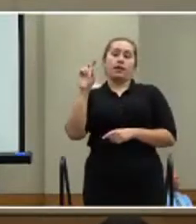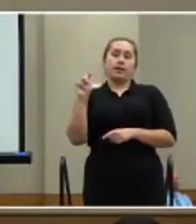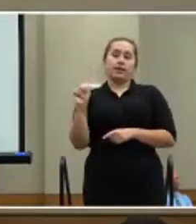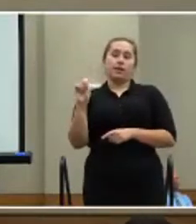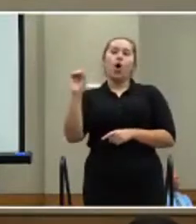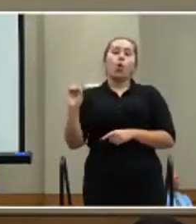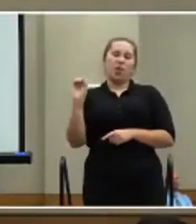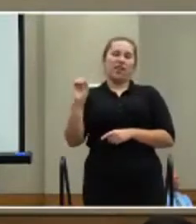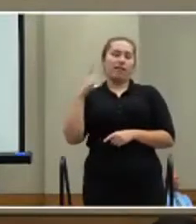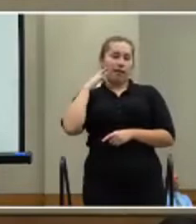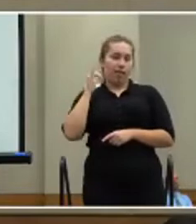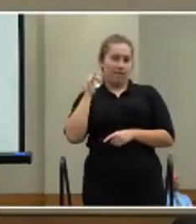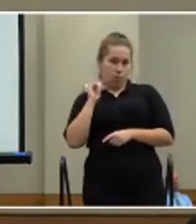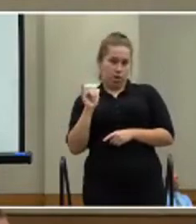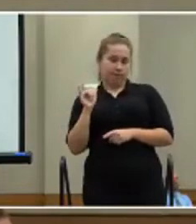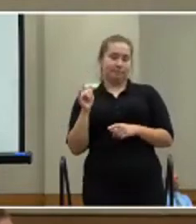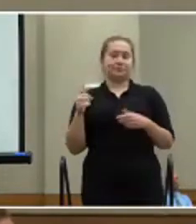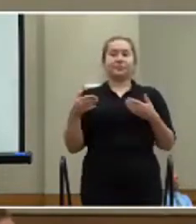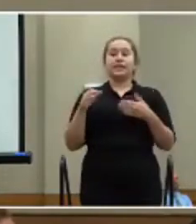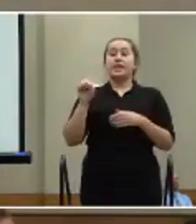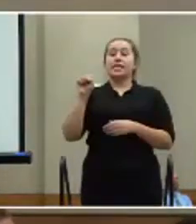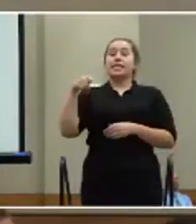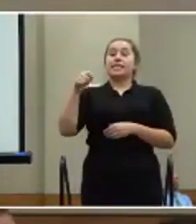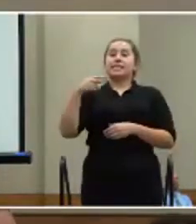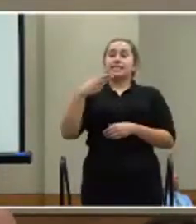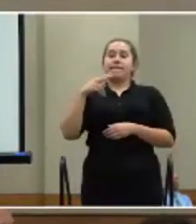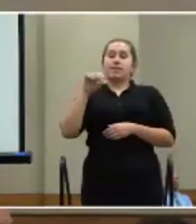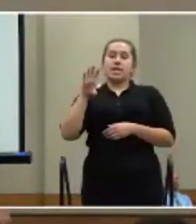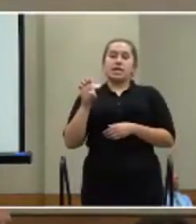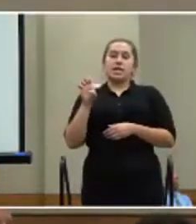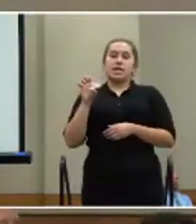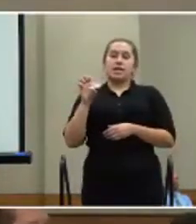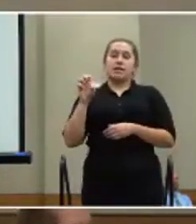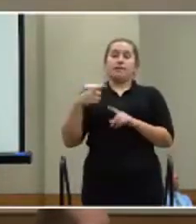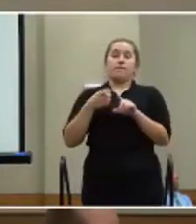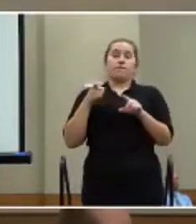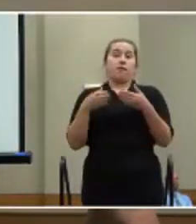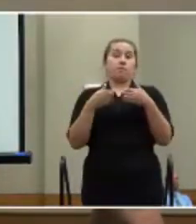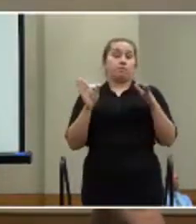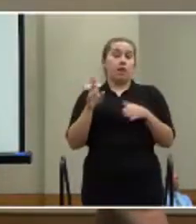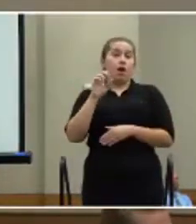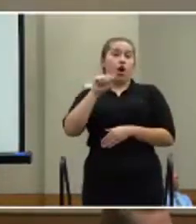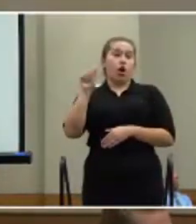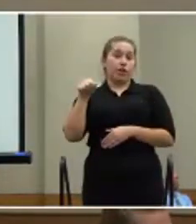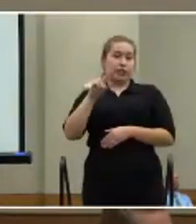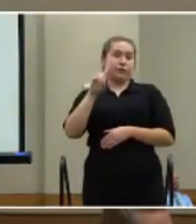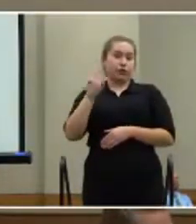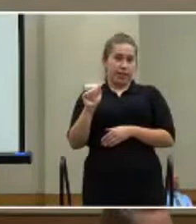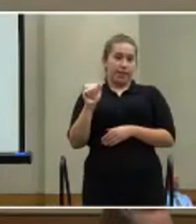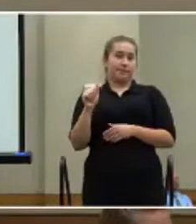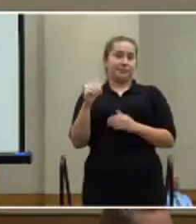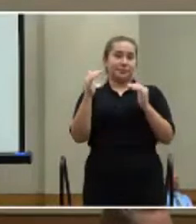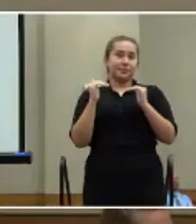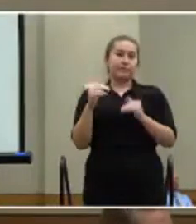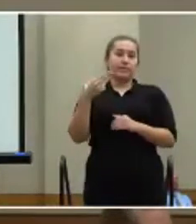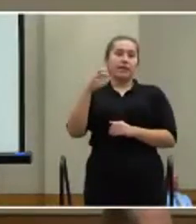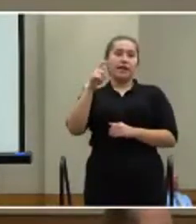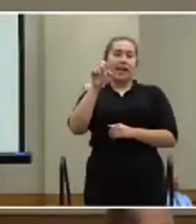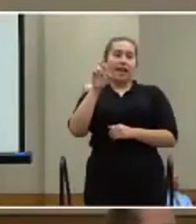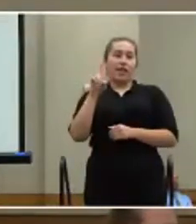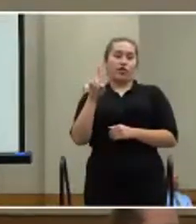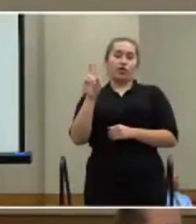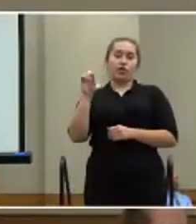Stephanie Enyard, public member from Arlington, Virginia. Heather Dowdy, public member from Charlotte, North Carolina.